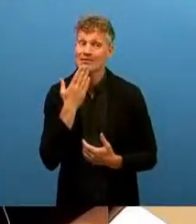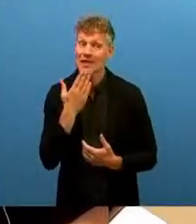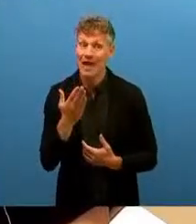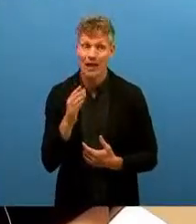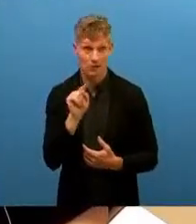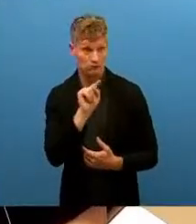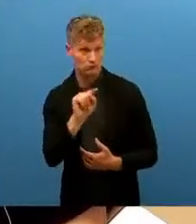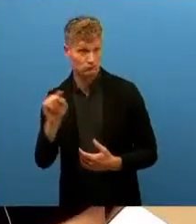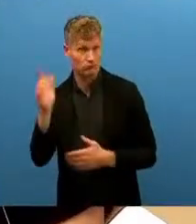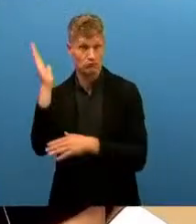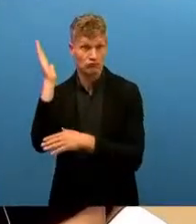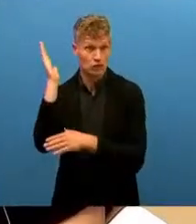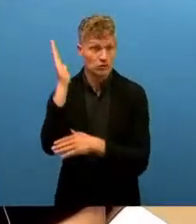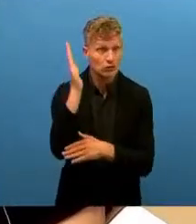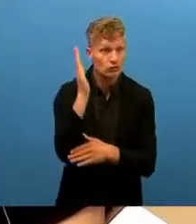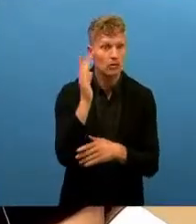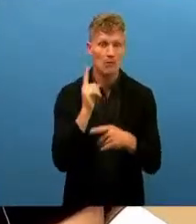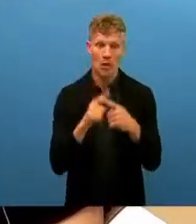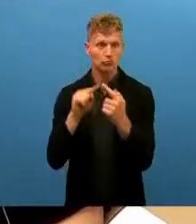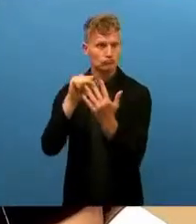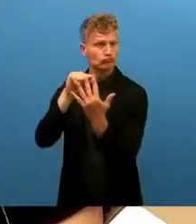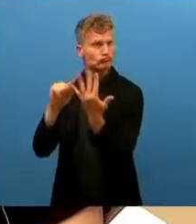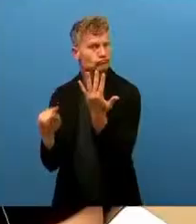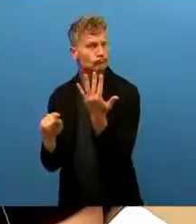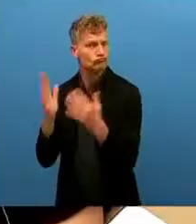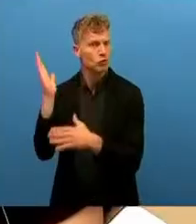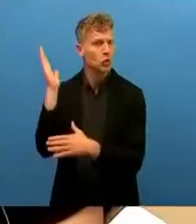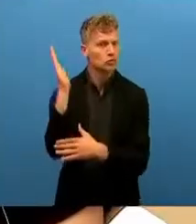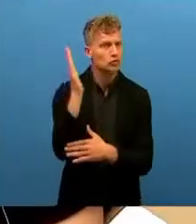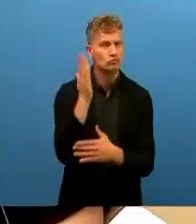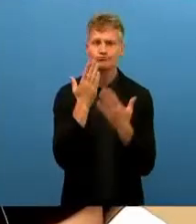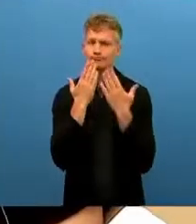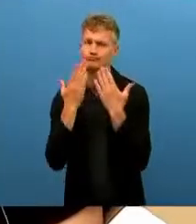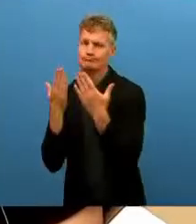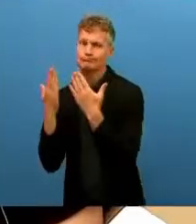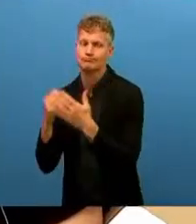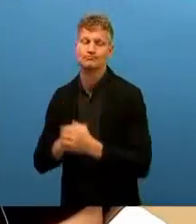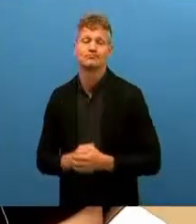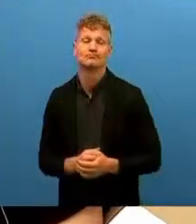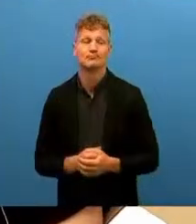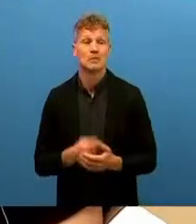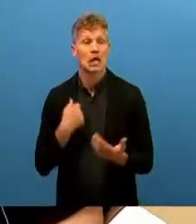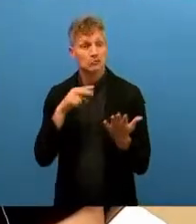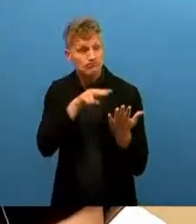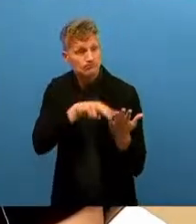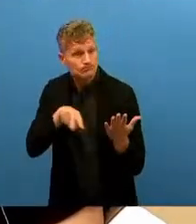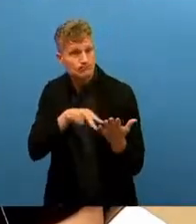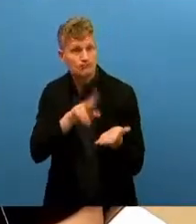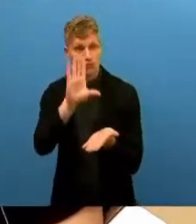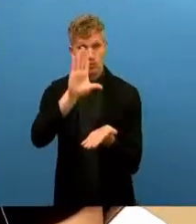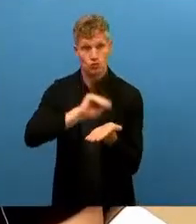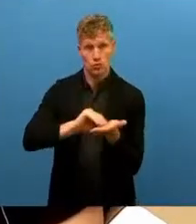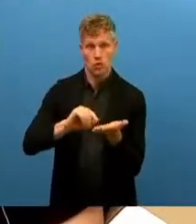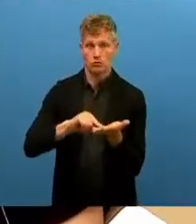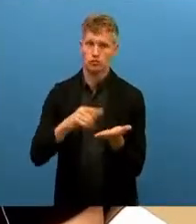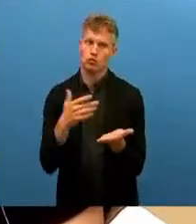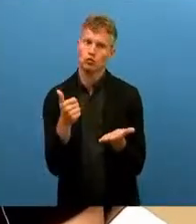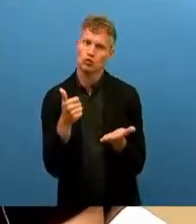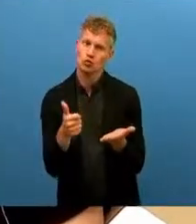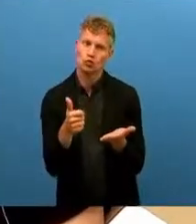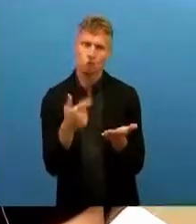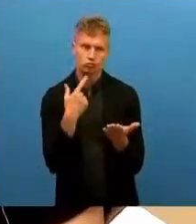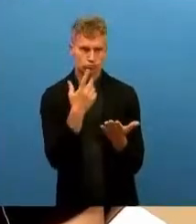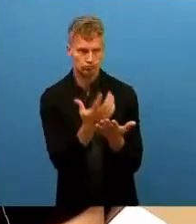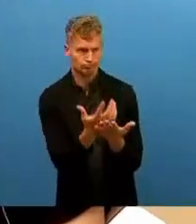other panel participants. We think that the report has done a very good job of capturing the outcomes from